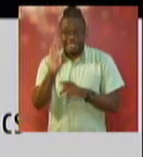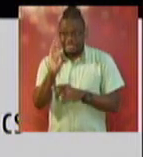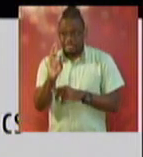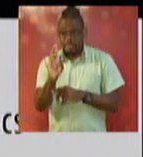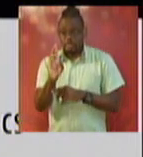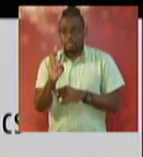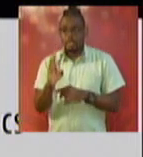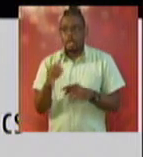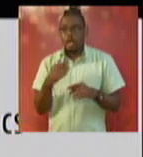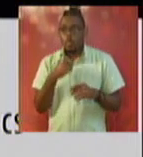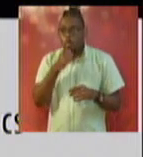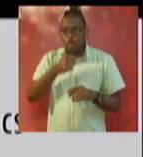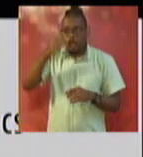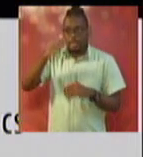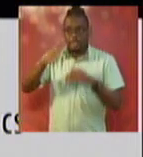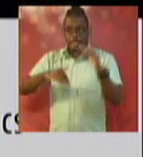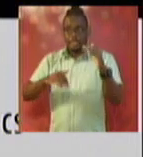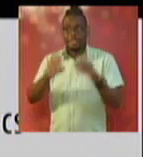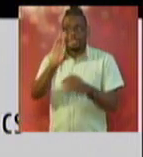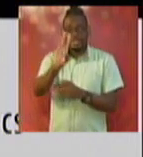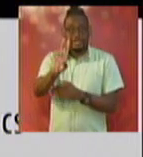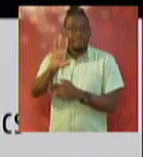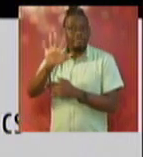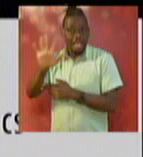age 65.